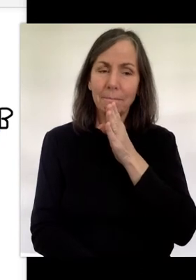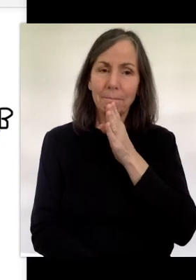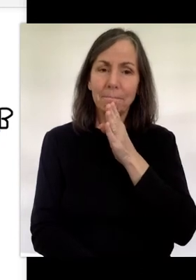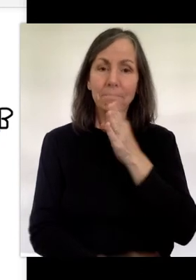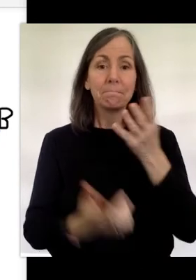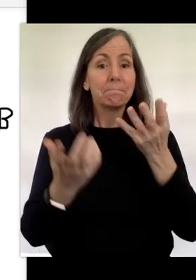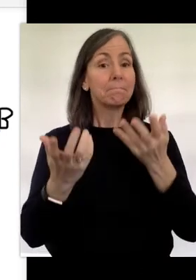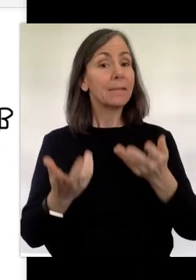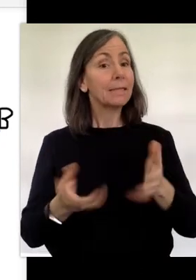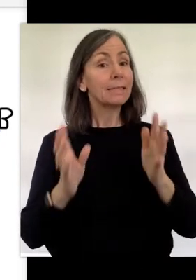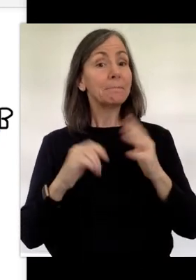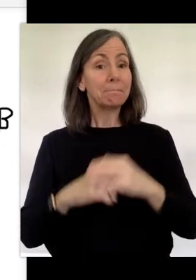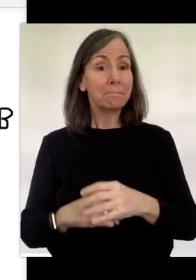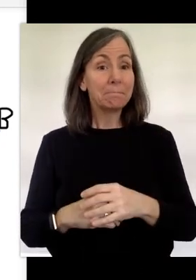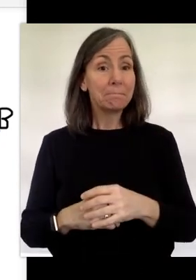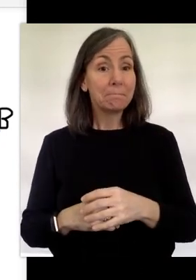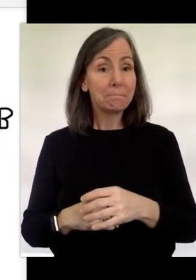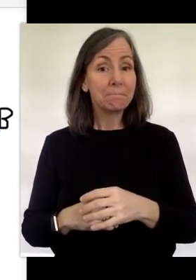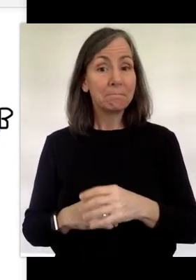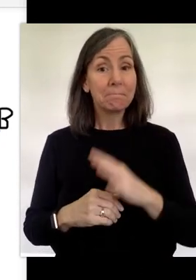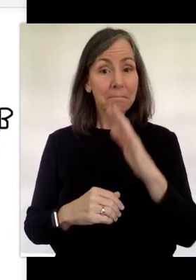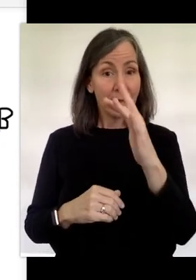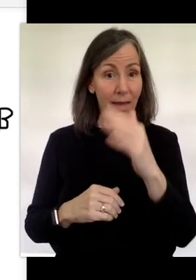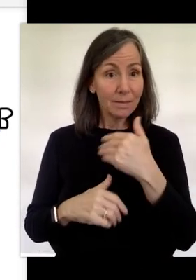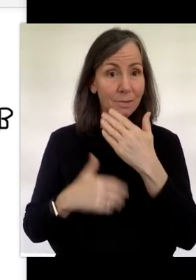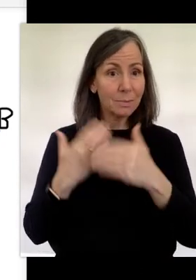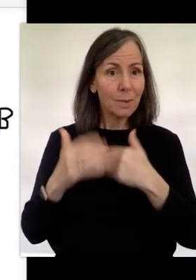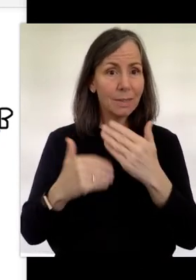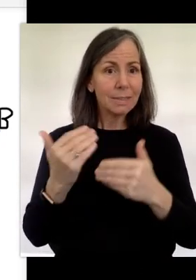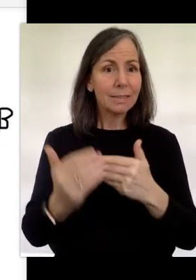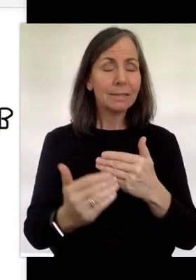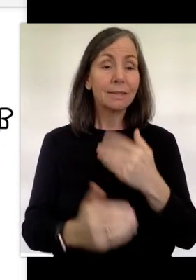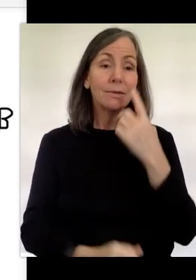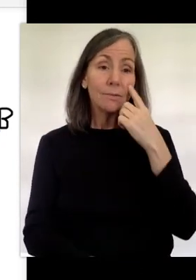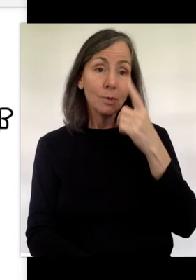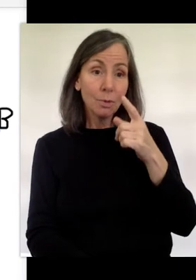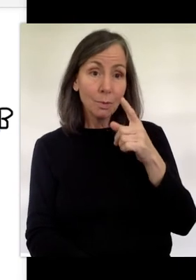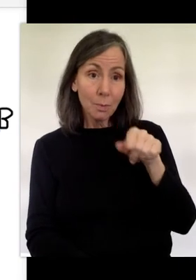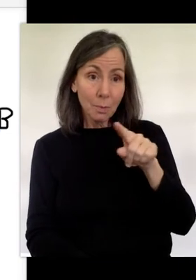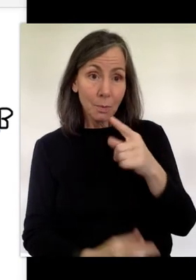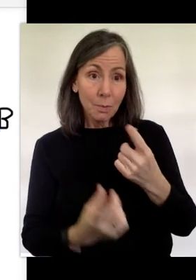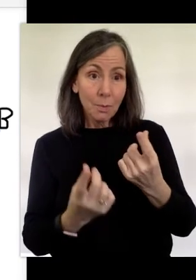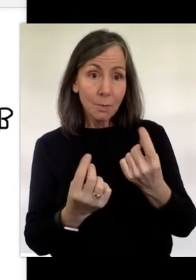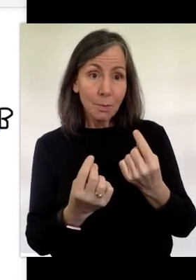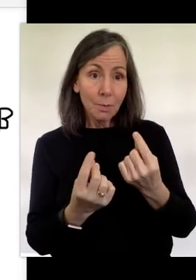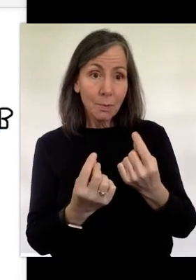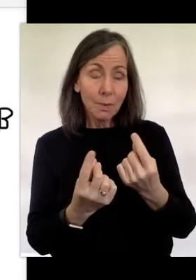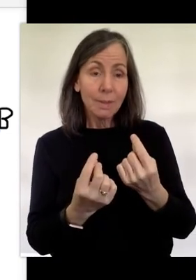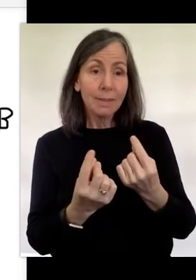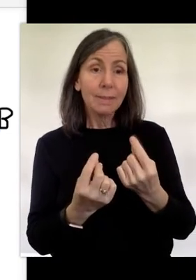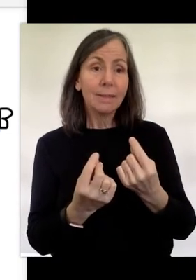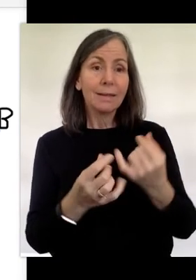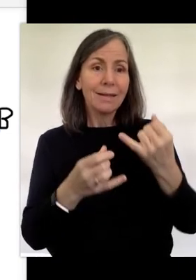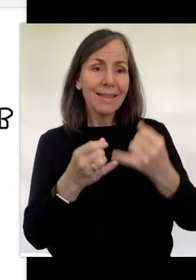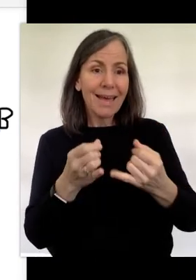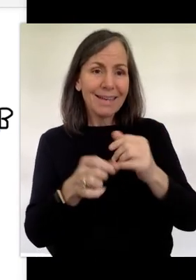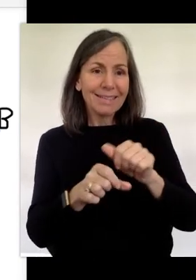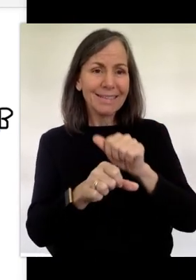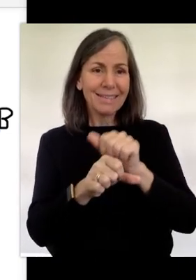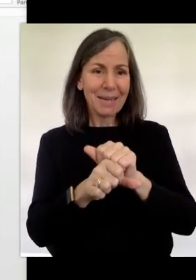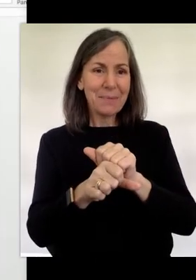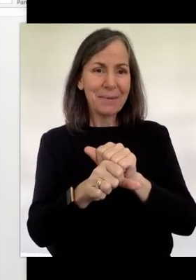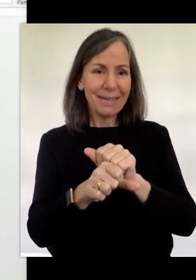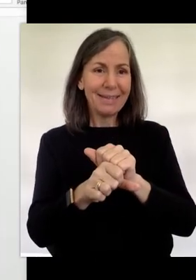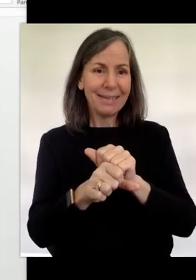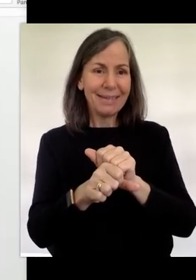You're done. So for you, For your last assignment this